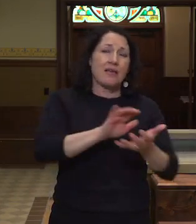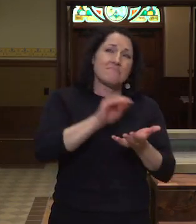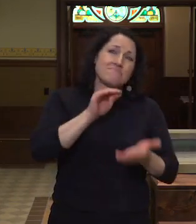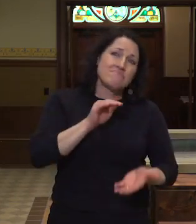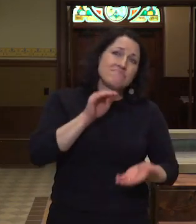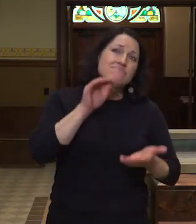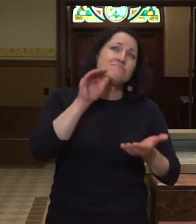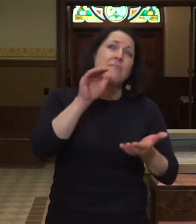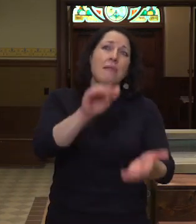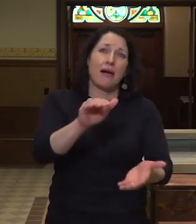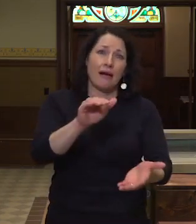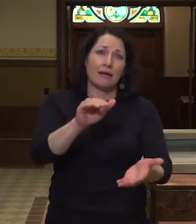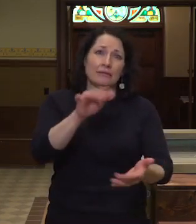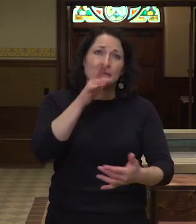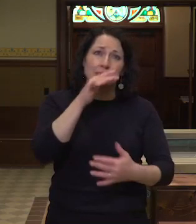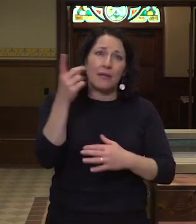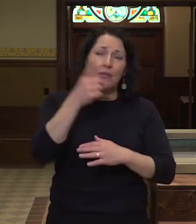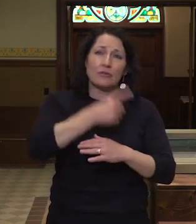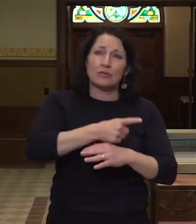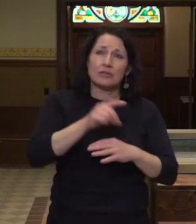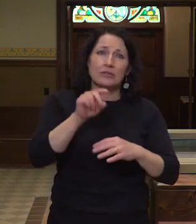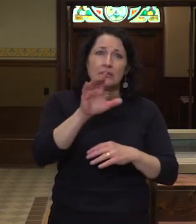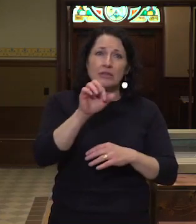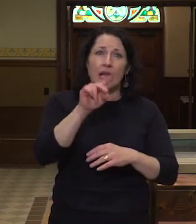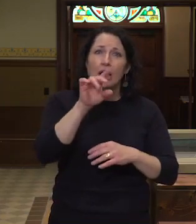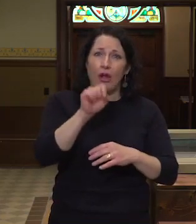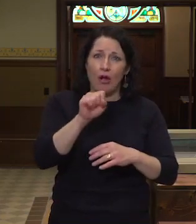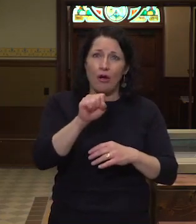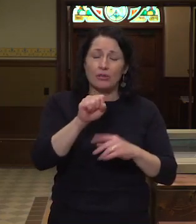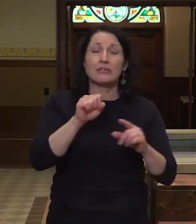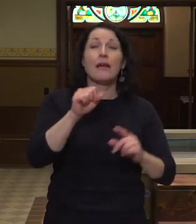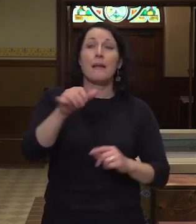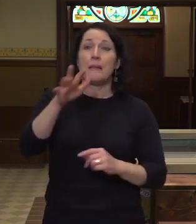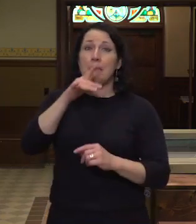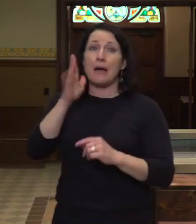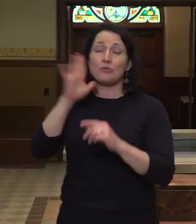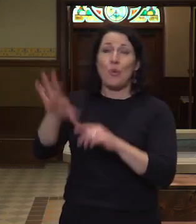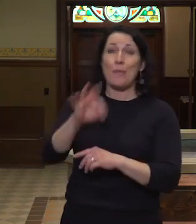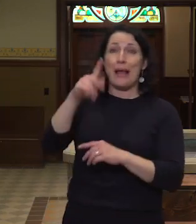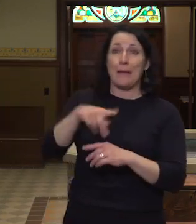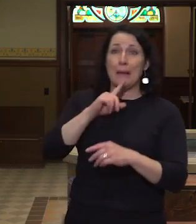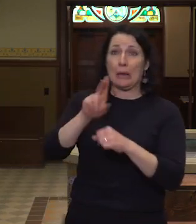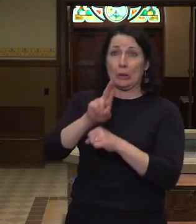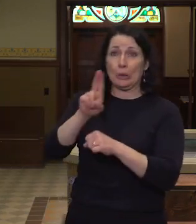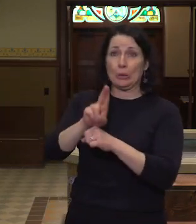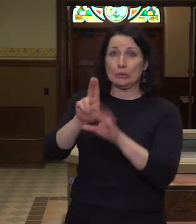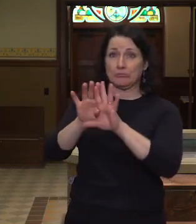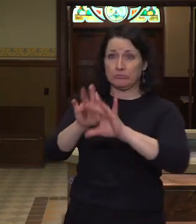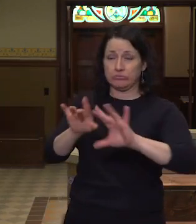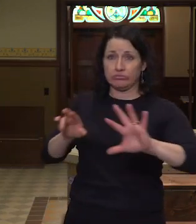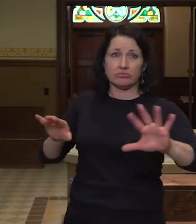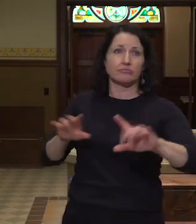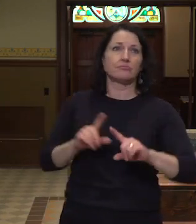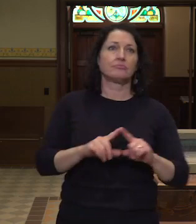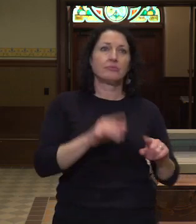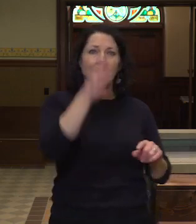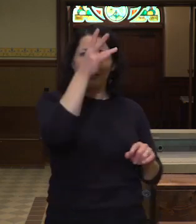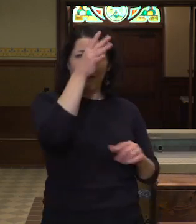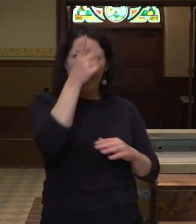Mother's Day cards, they're all picked up and used. And on Father's Day,